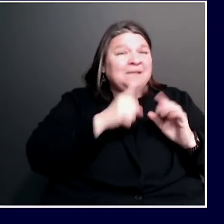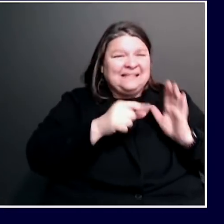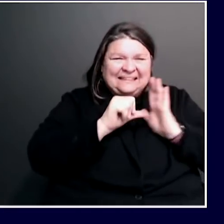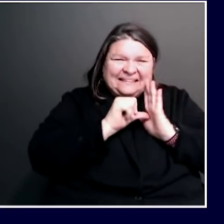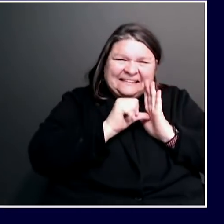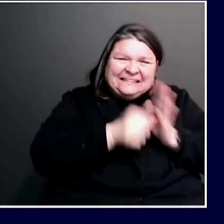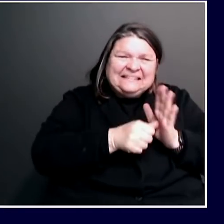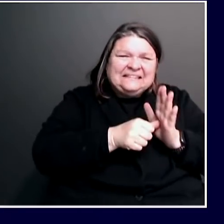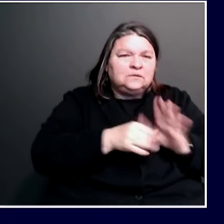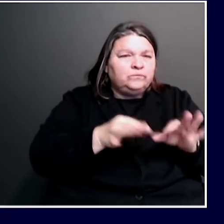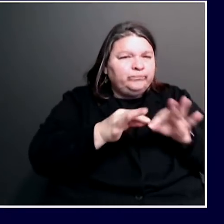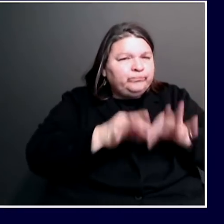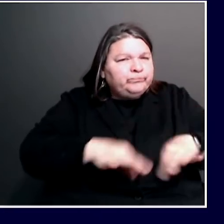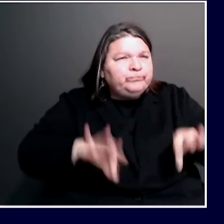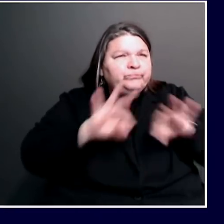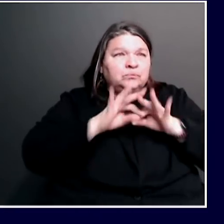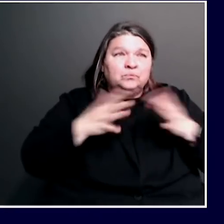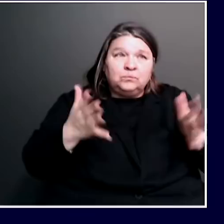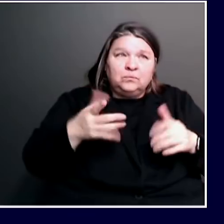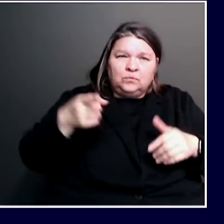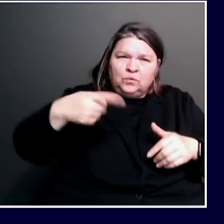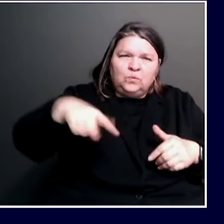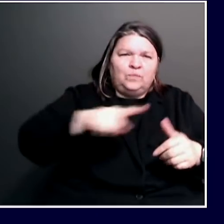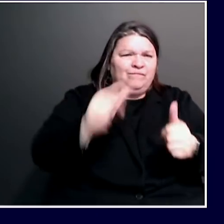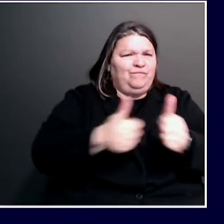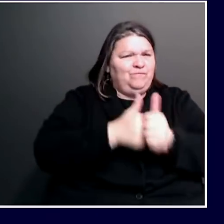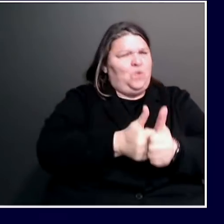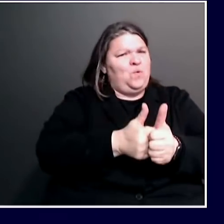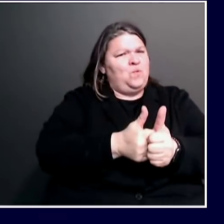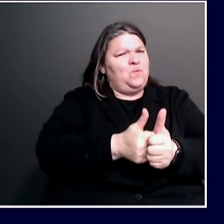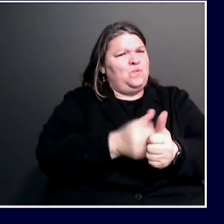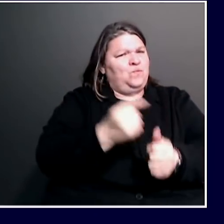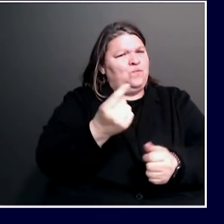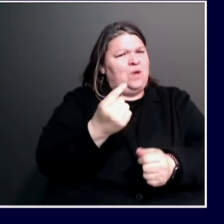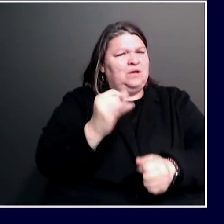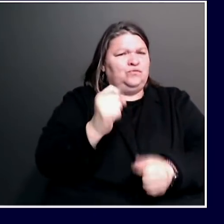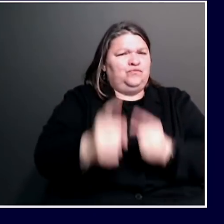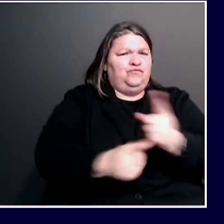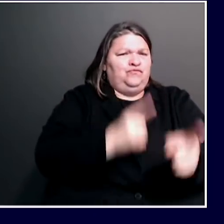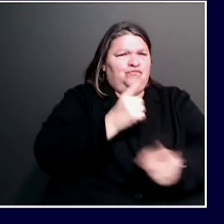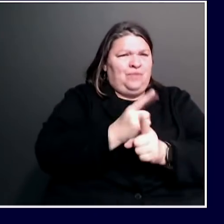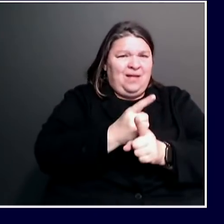to do the right things. Get in touch with close contacts if you get